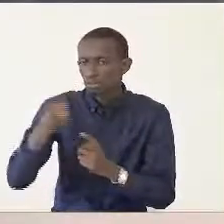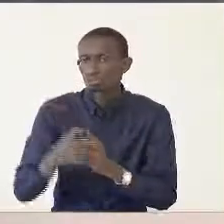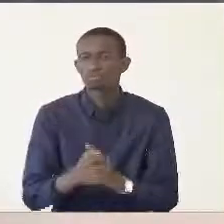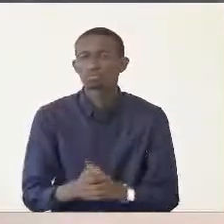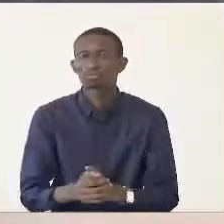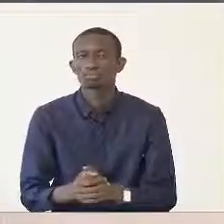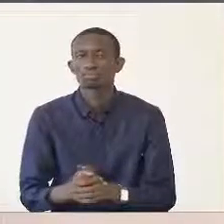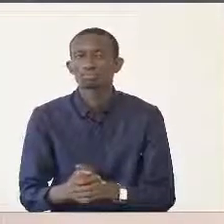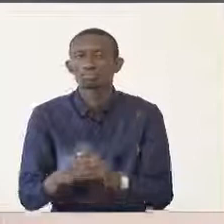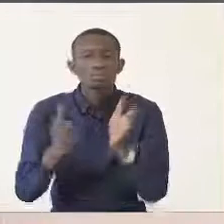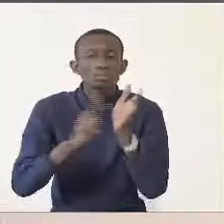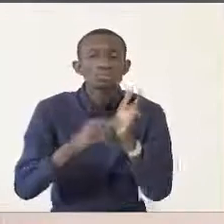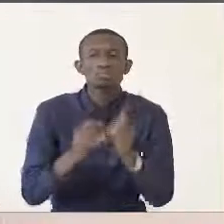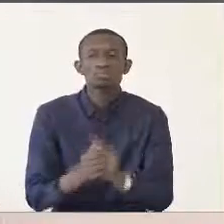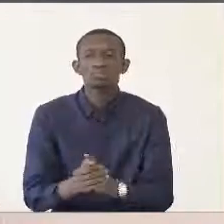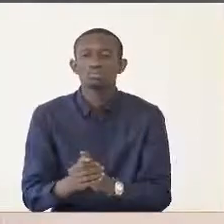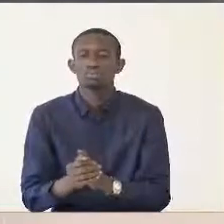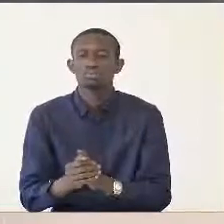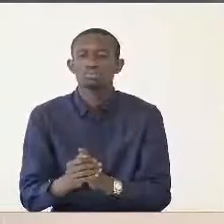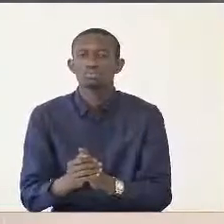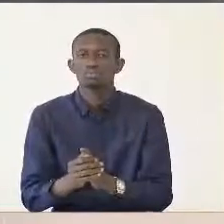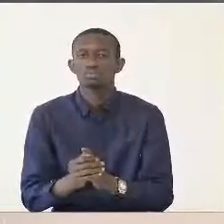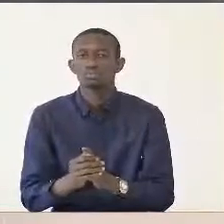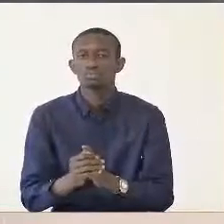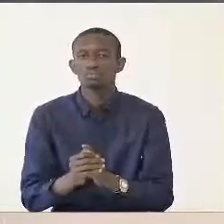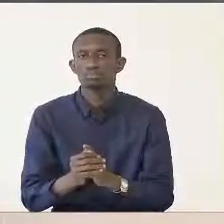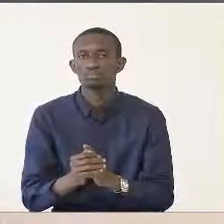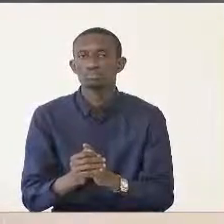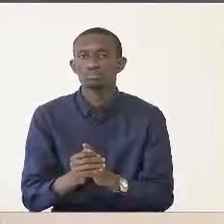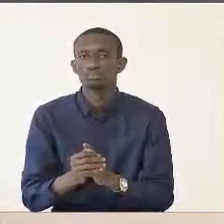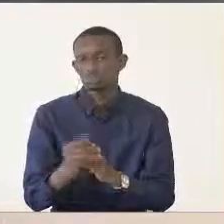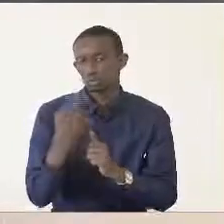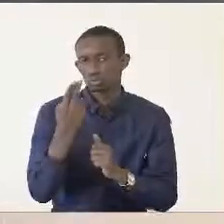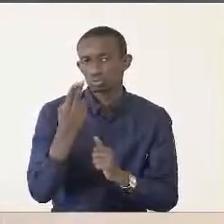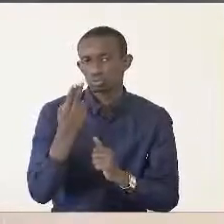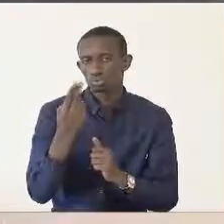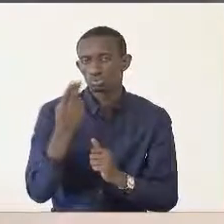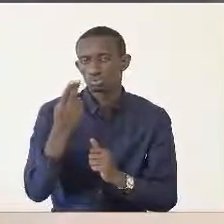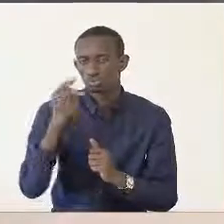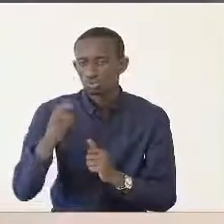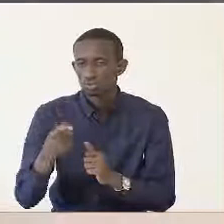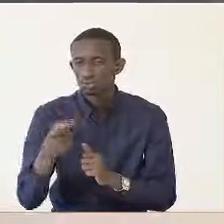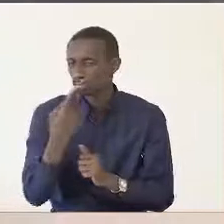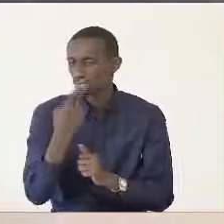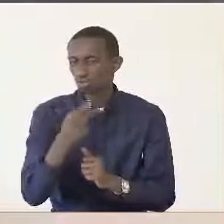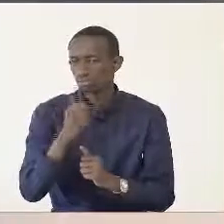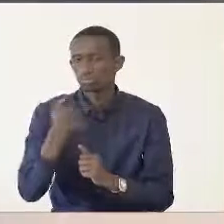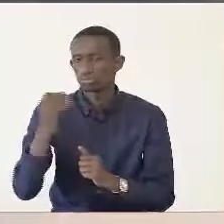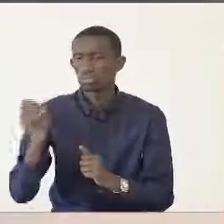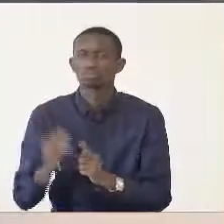45,000 equals to, this is the sum, okay, 2, 5, then cos